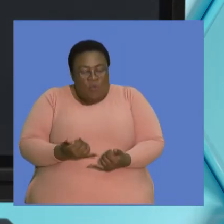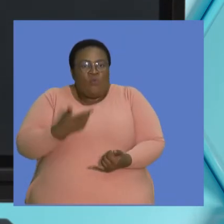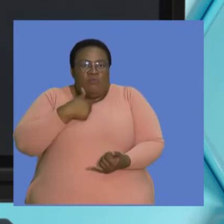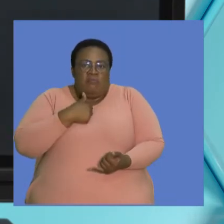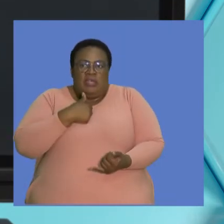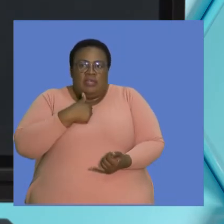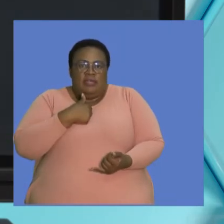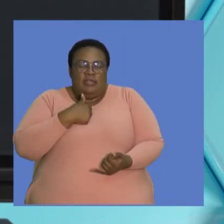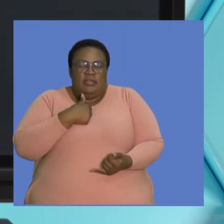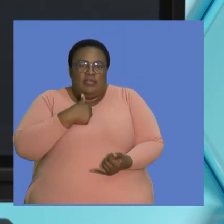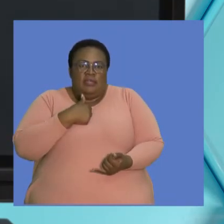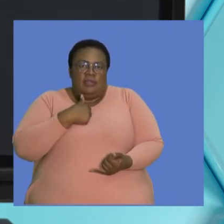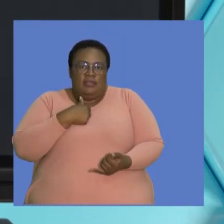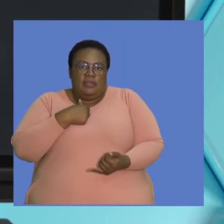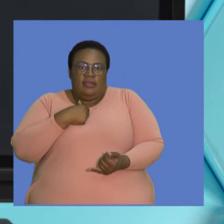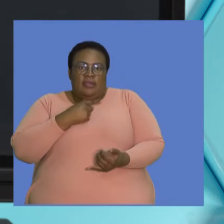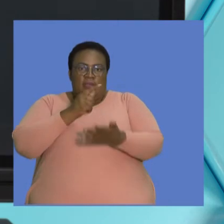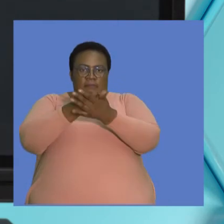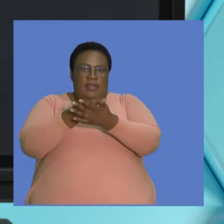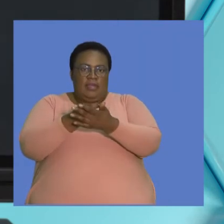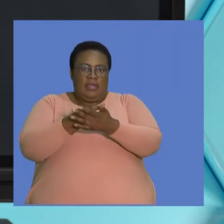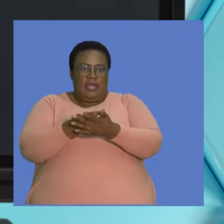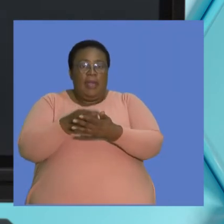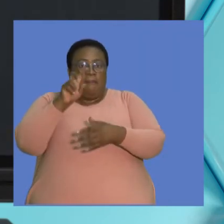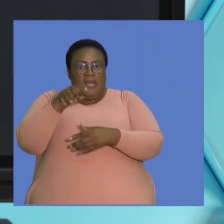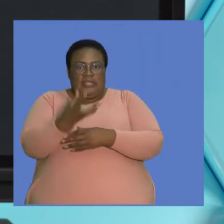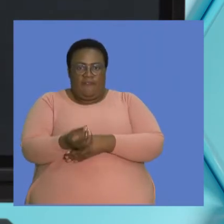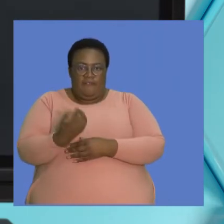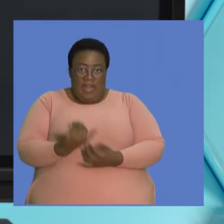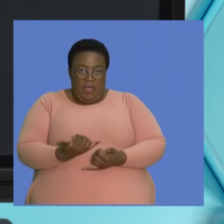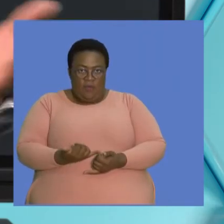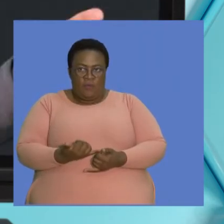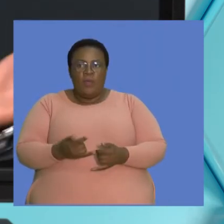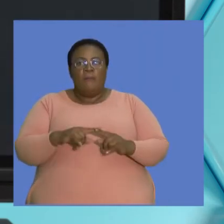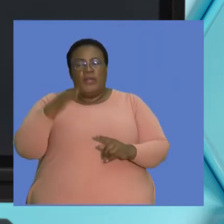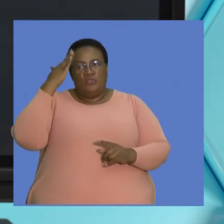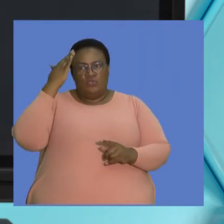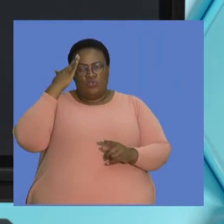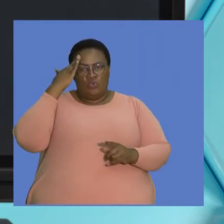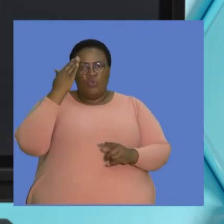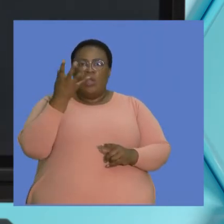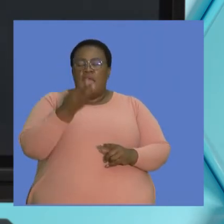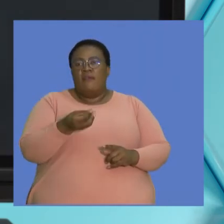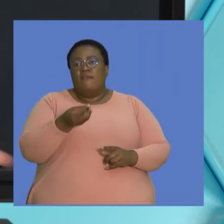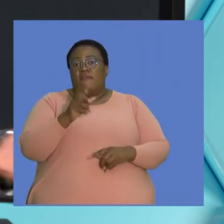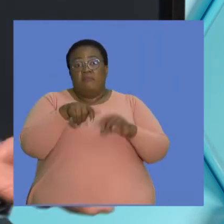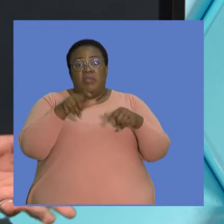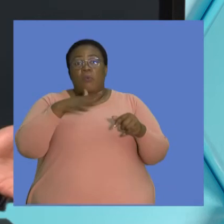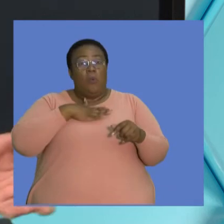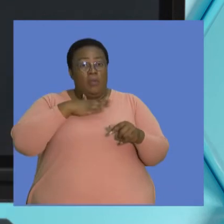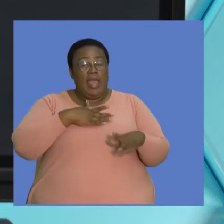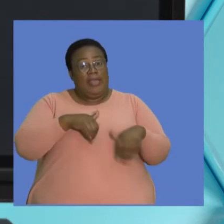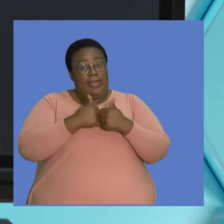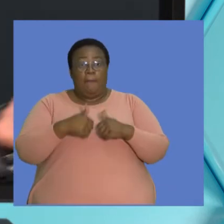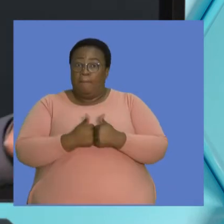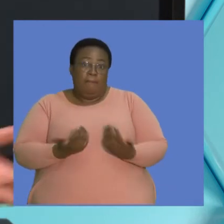out now, so that I can just use this console and then get a newer version after 5 years. But we know that there are people who really like their